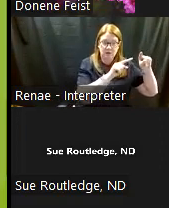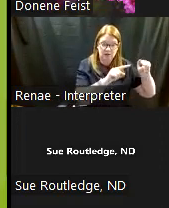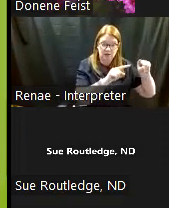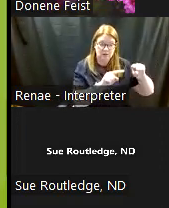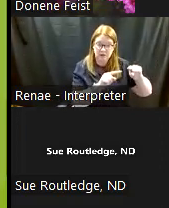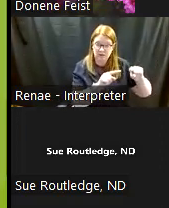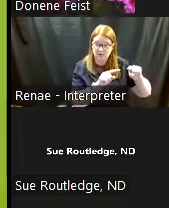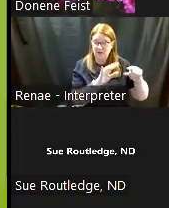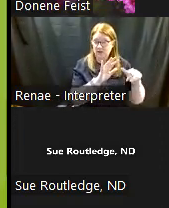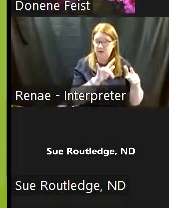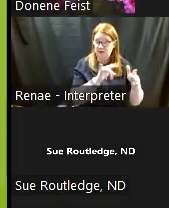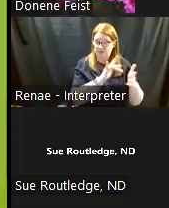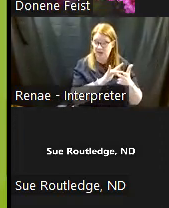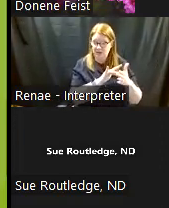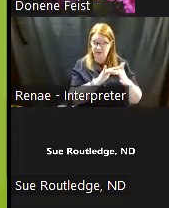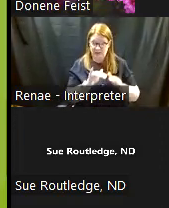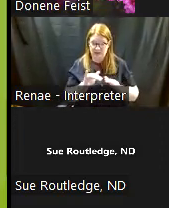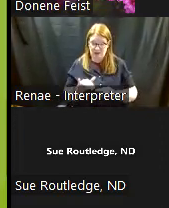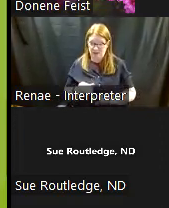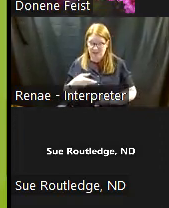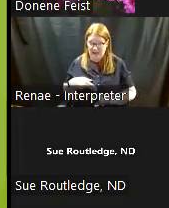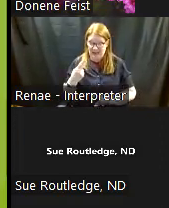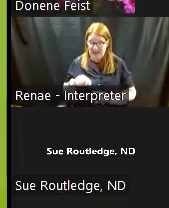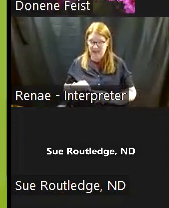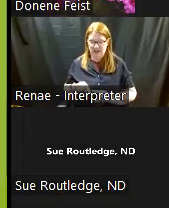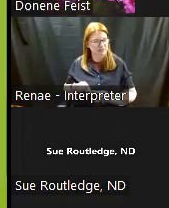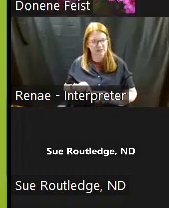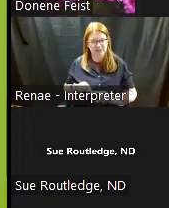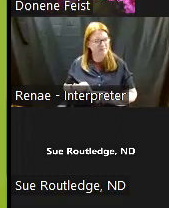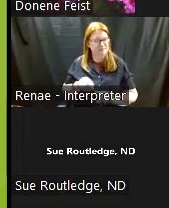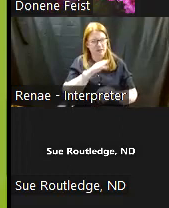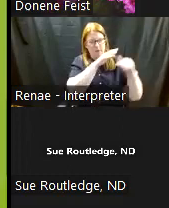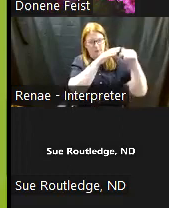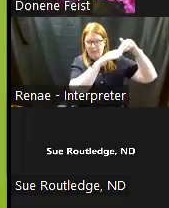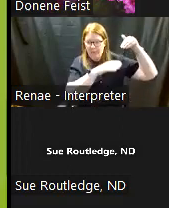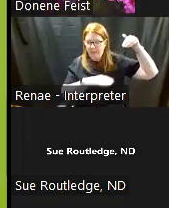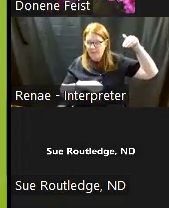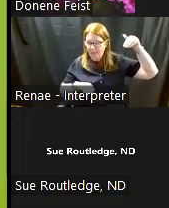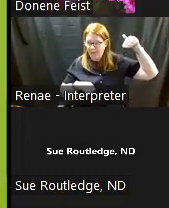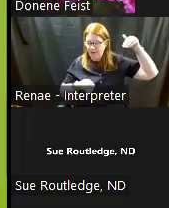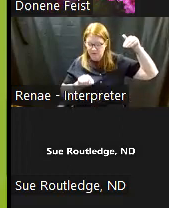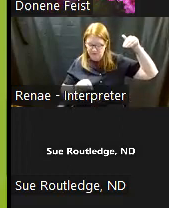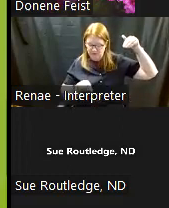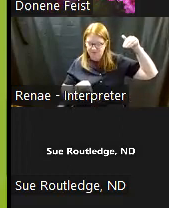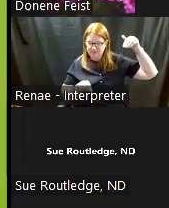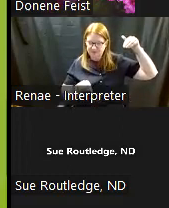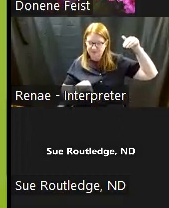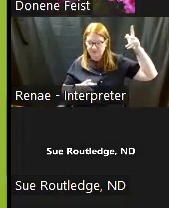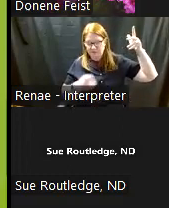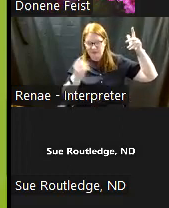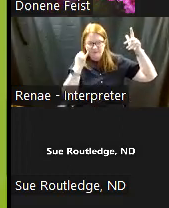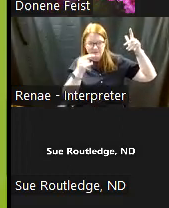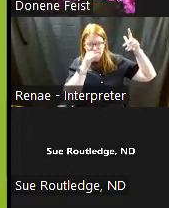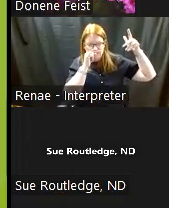into the mid pitches and down into the high pitches, those levels slope down. And so this kid, if this is a